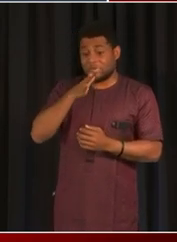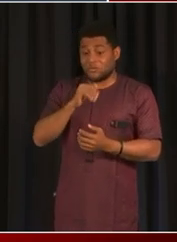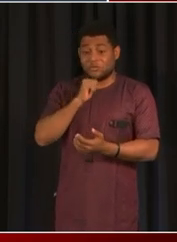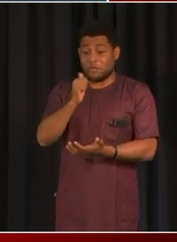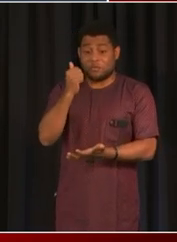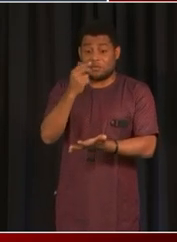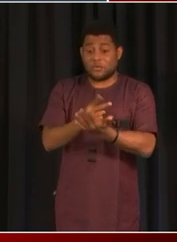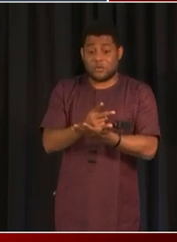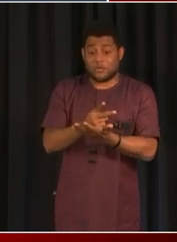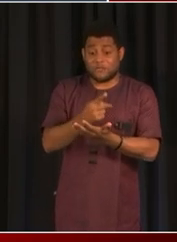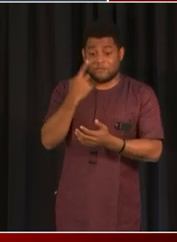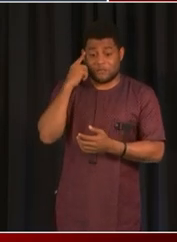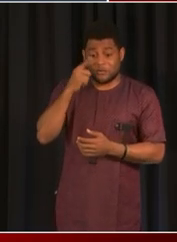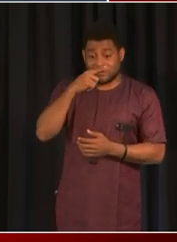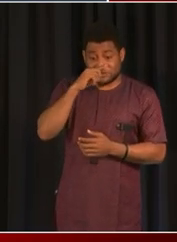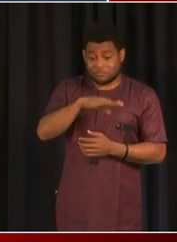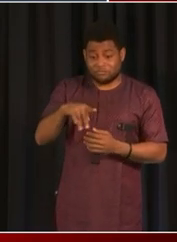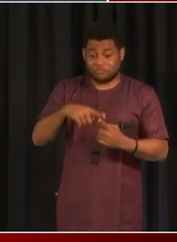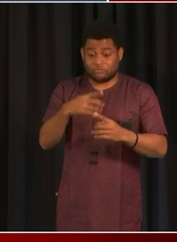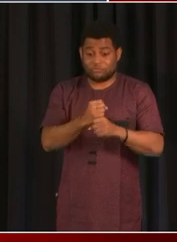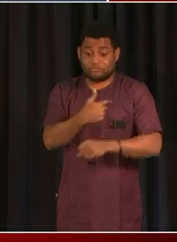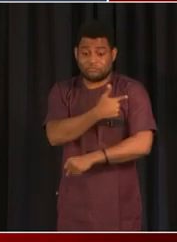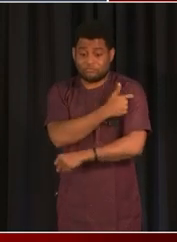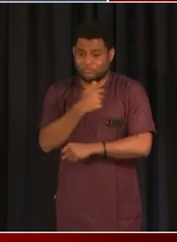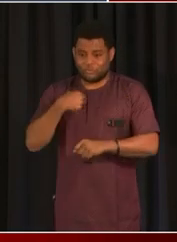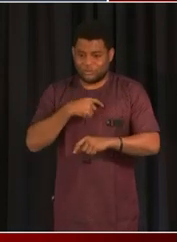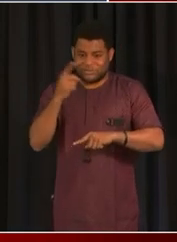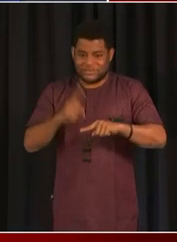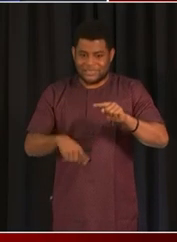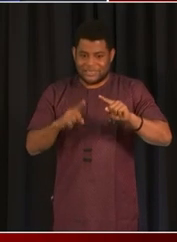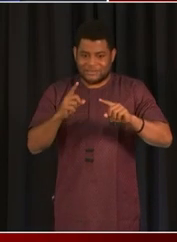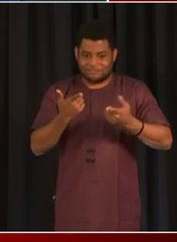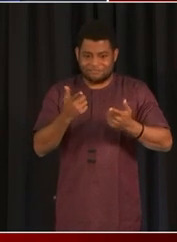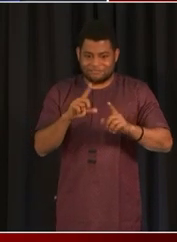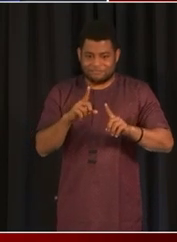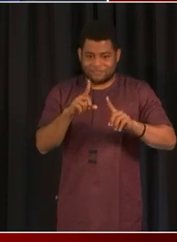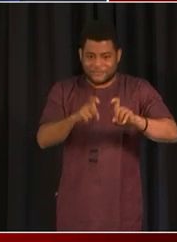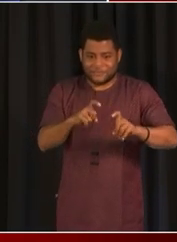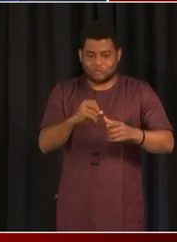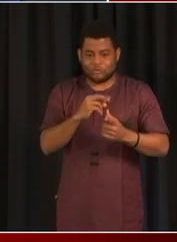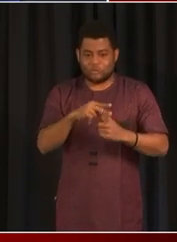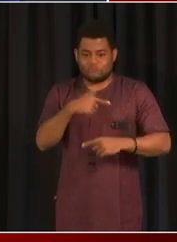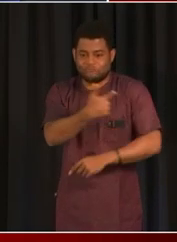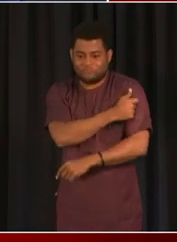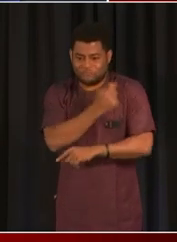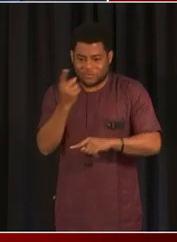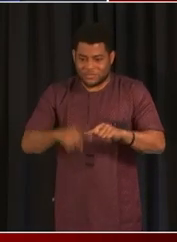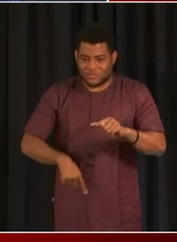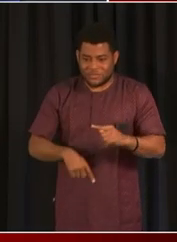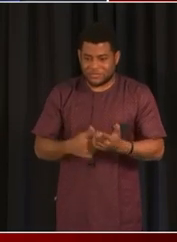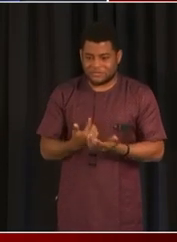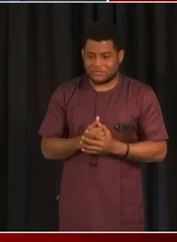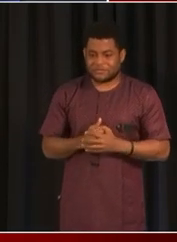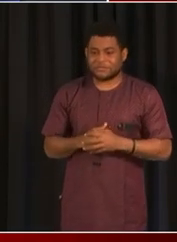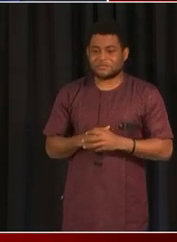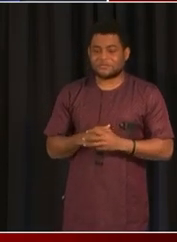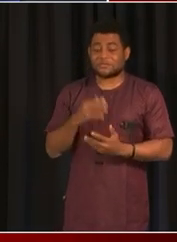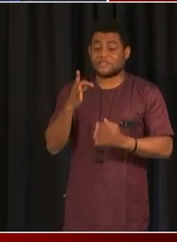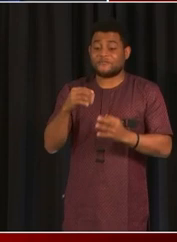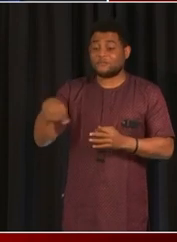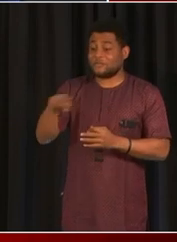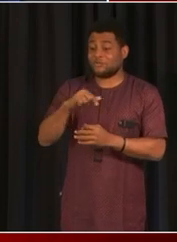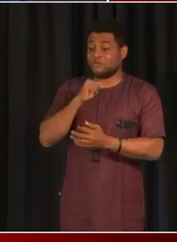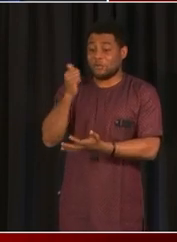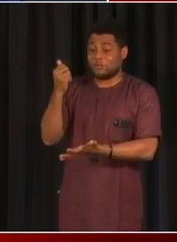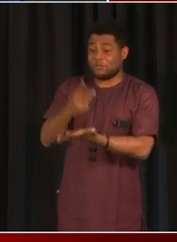can't be tested, right? but- So you can set whatever goals you would like. If people don't consent, we cannot go into the school